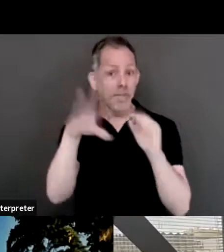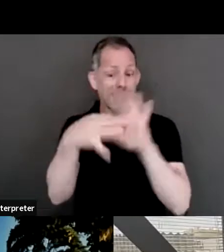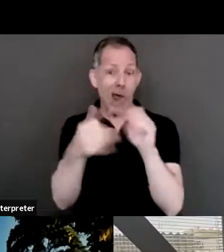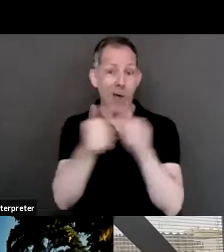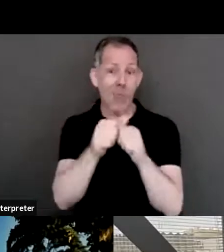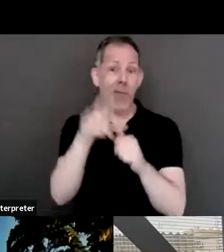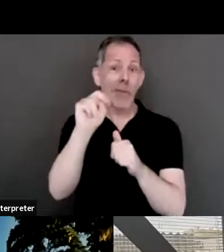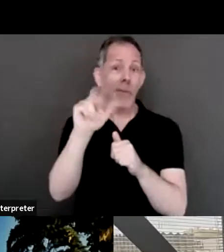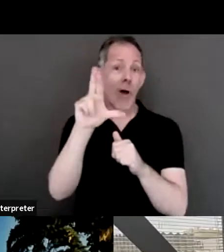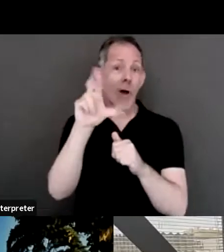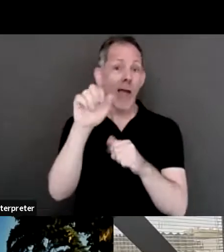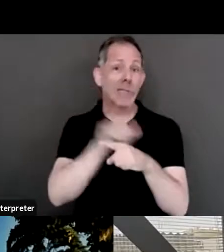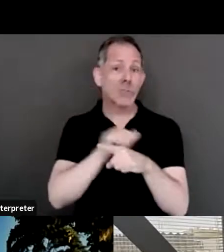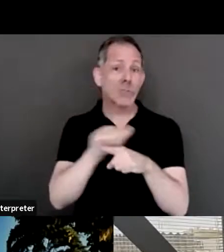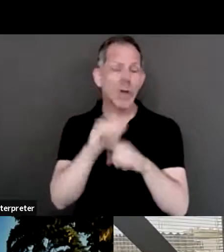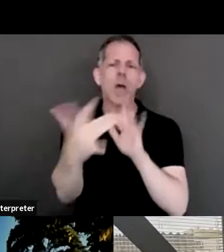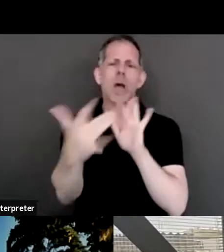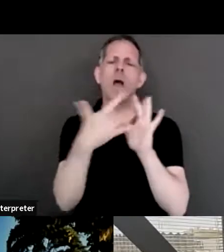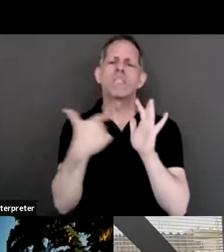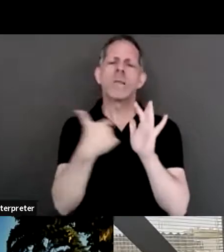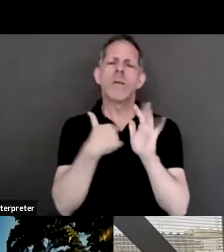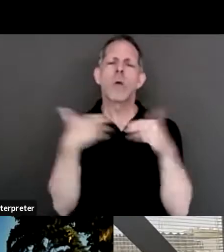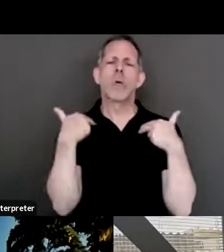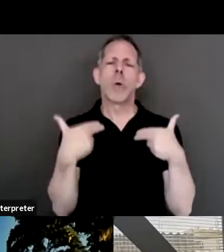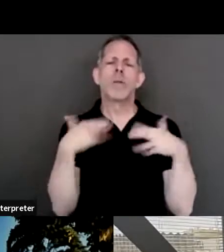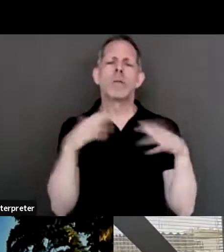Health, and I'll just provide my number is